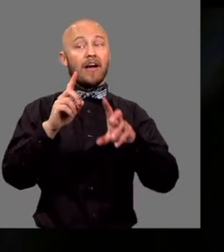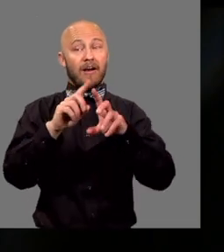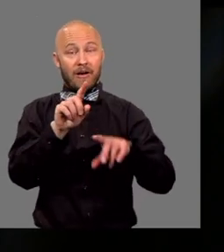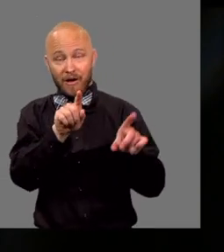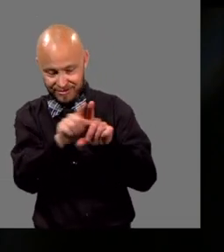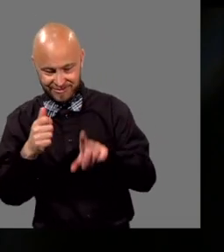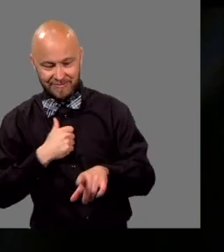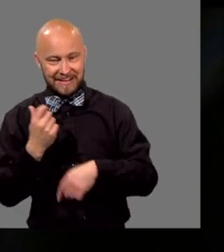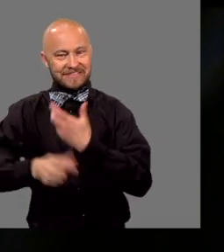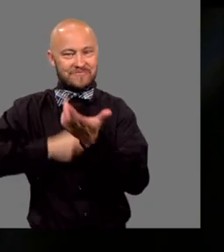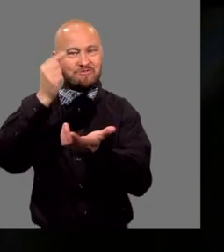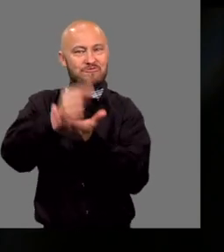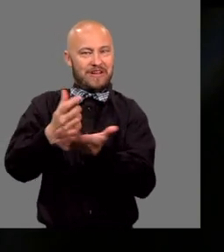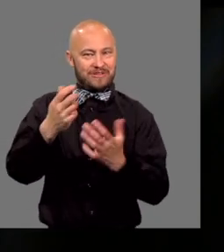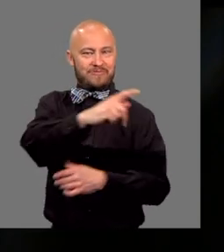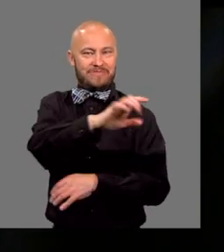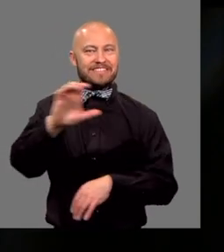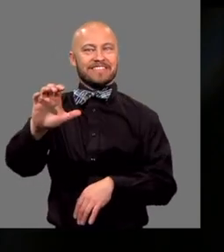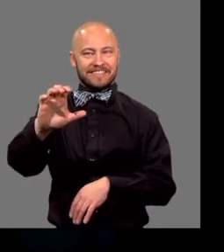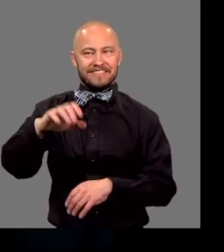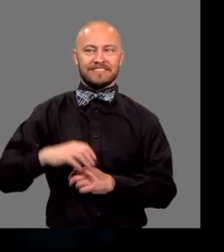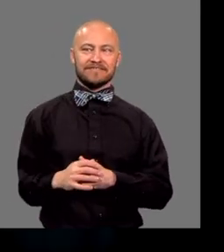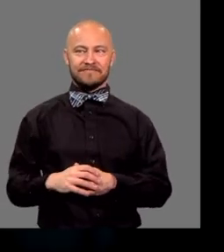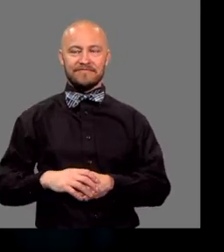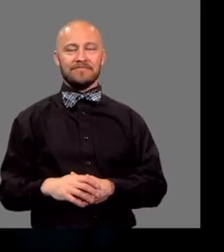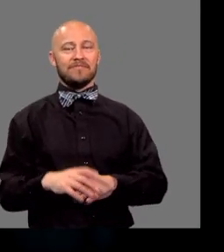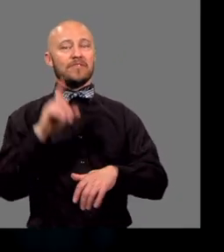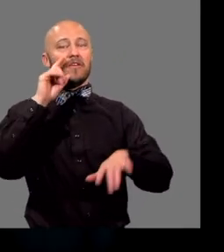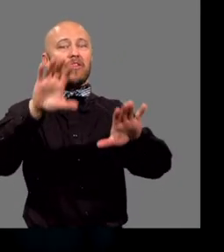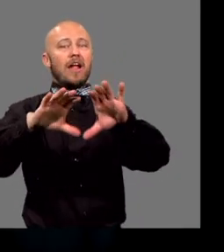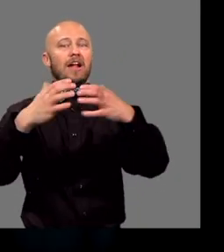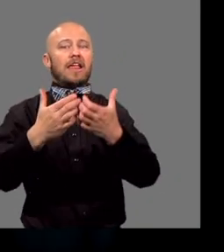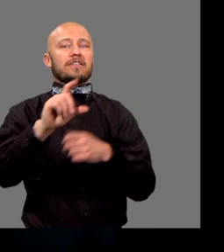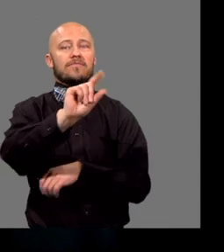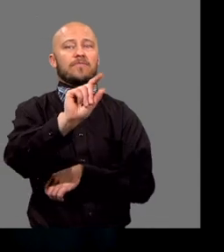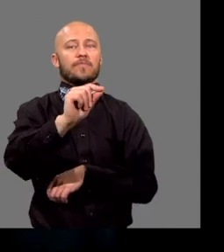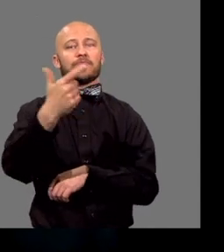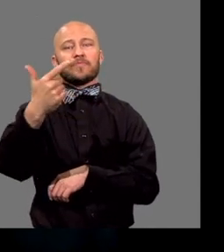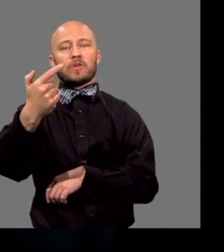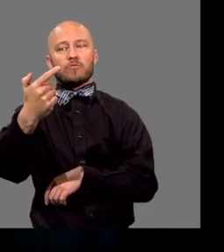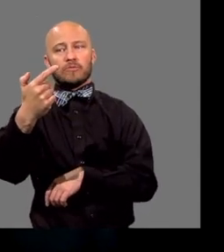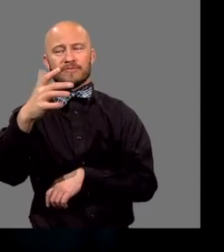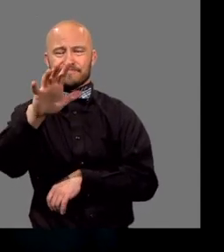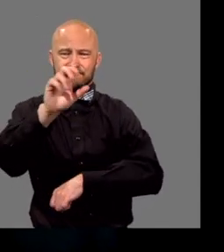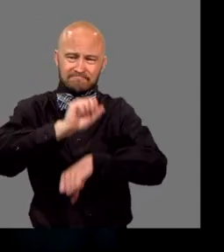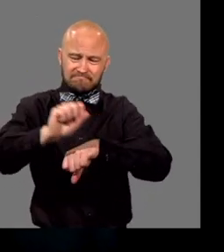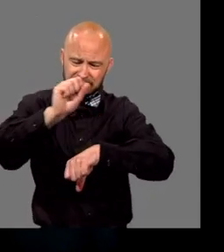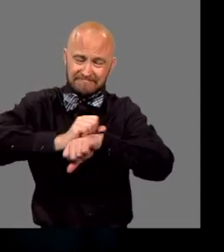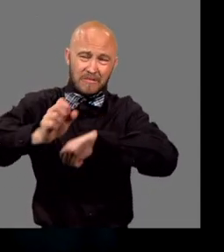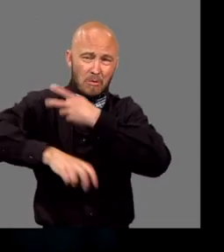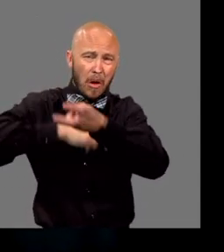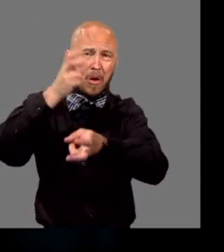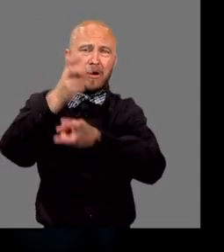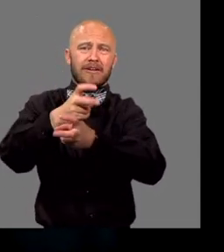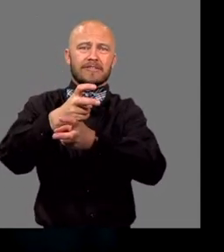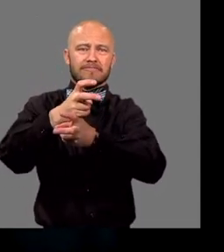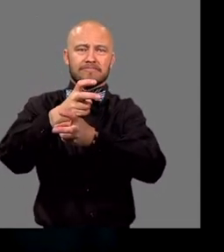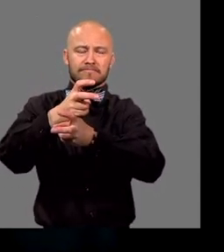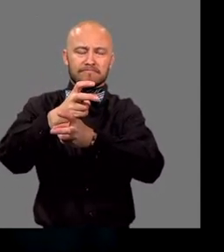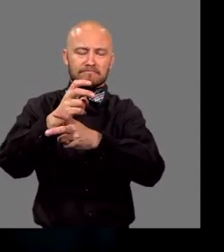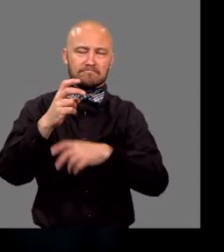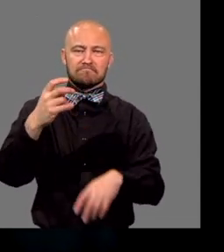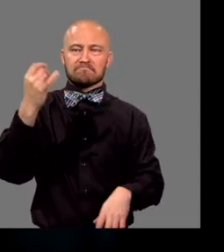a proud graduate of PCC. To the class of 2021, you have worked so hard to be